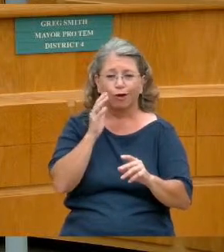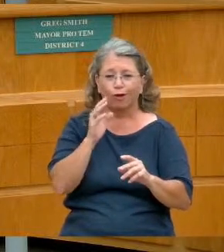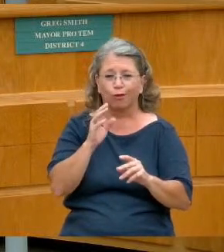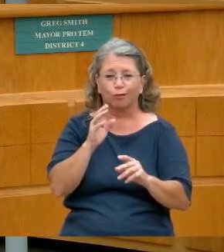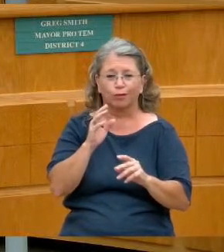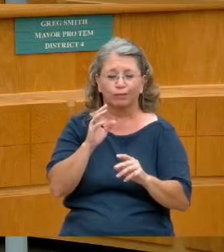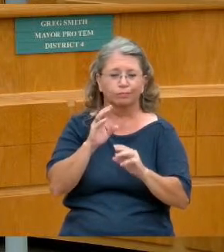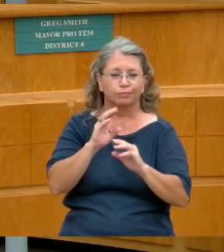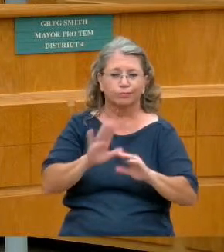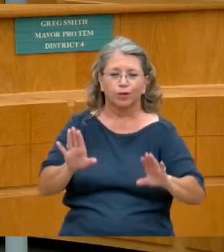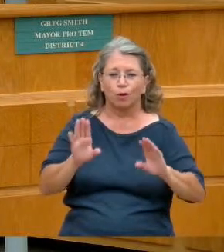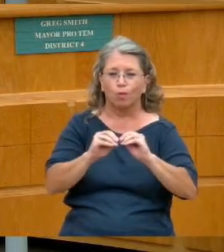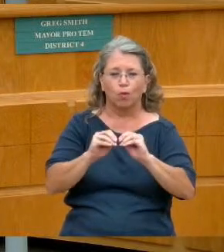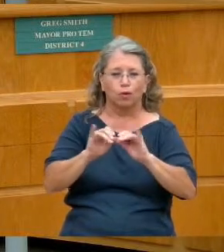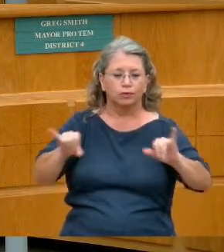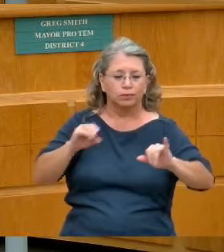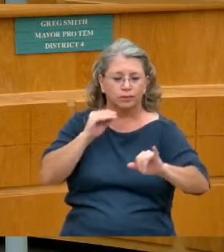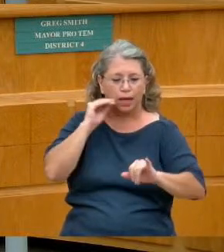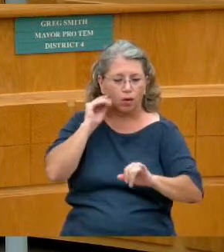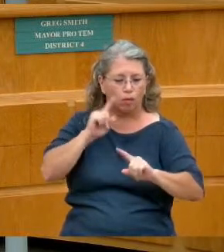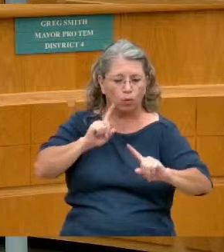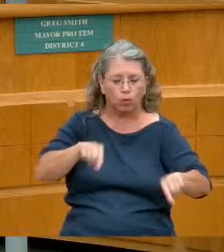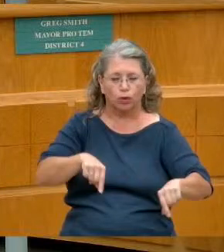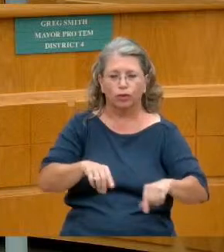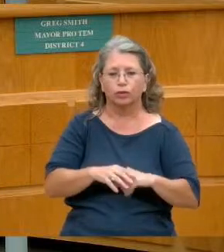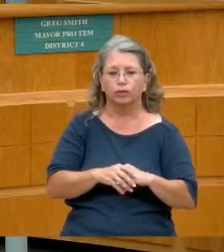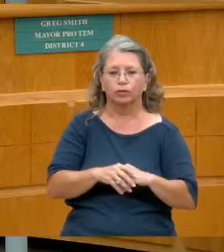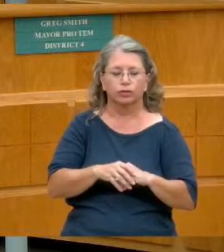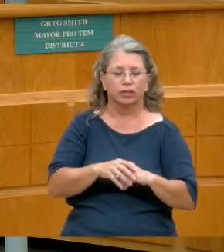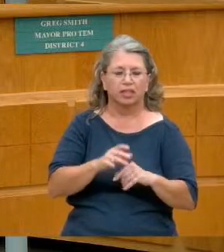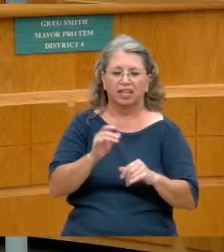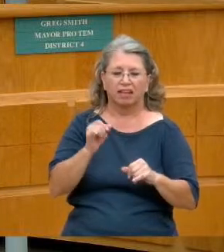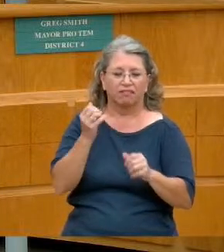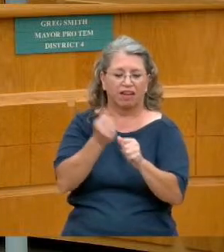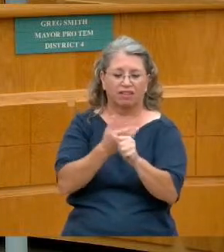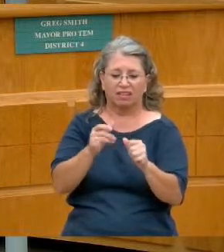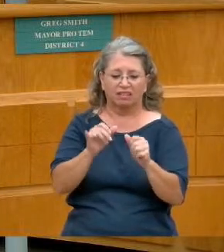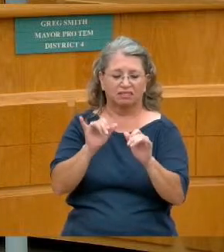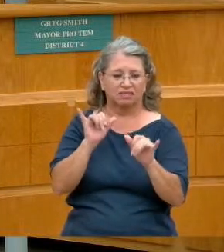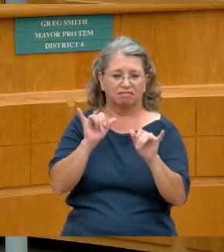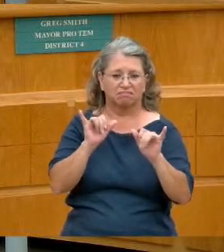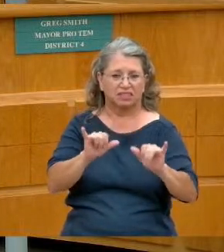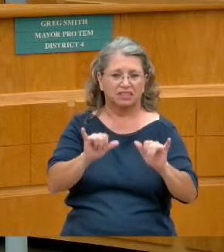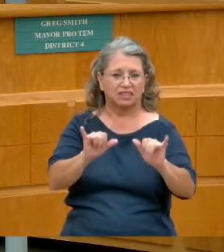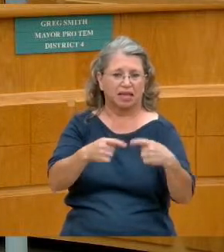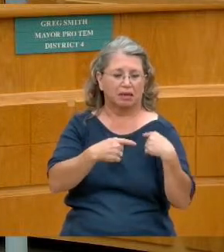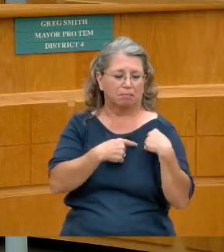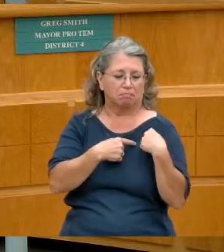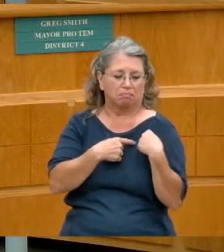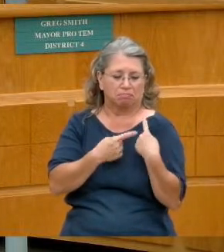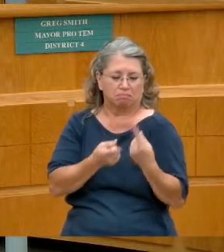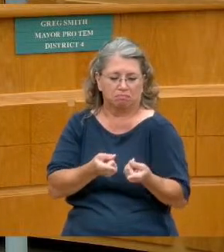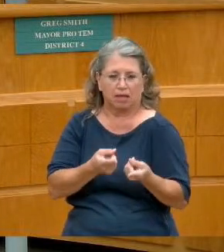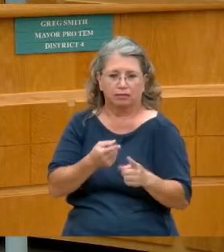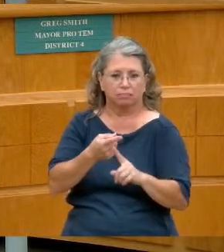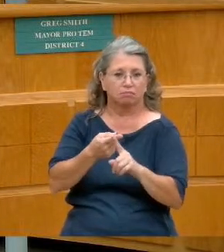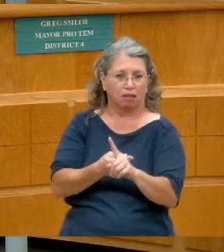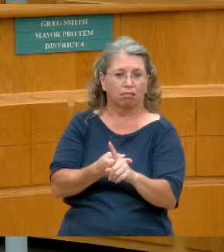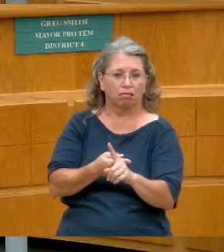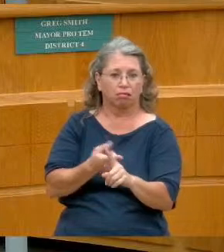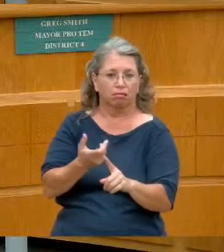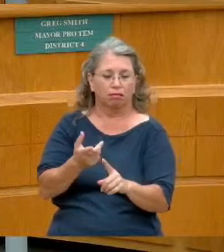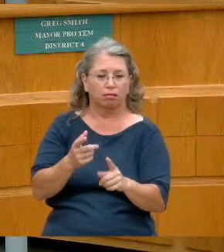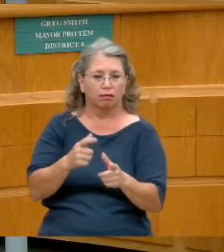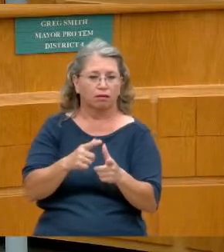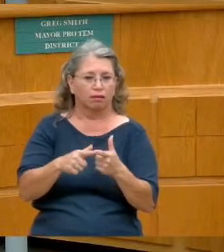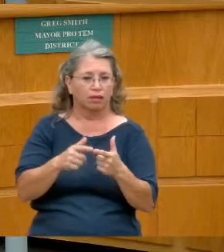month than what we've done over the past several weeks since Memorial Day weekend. And hopefully, some